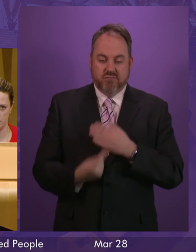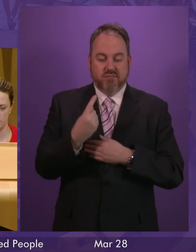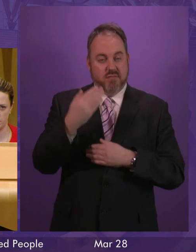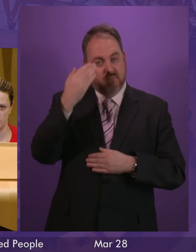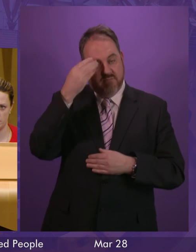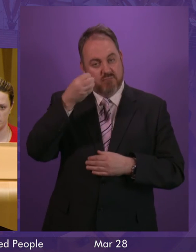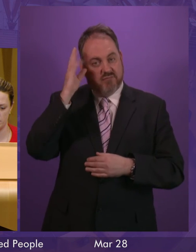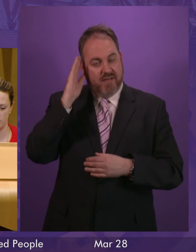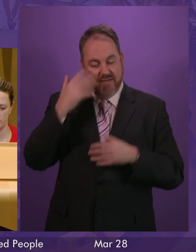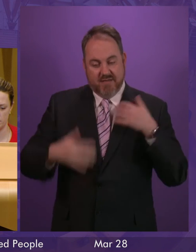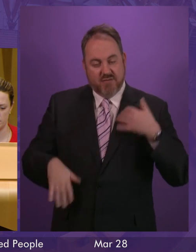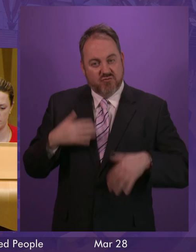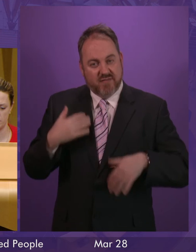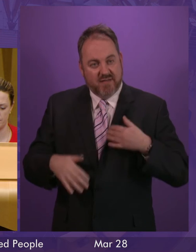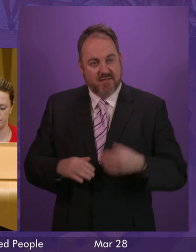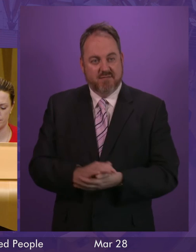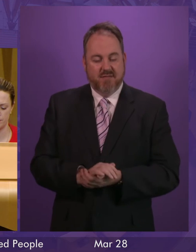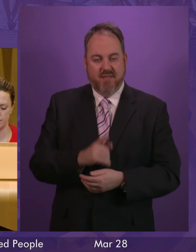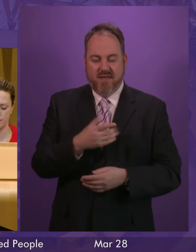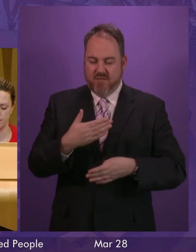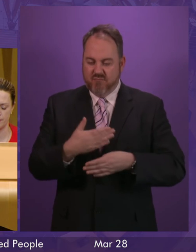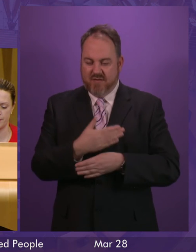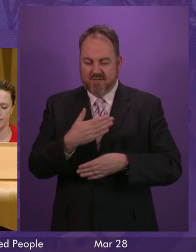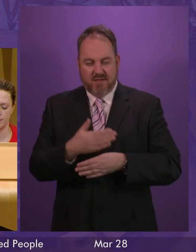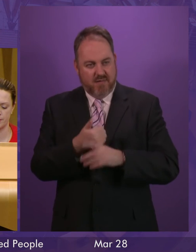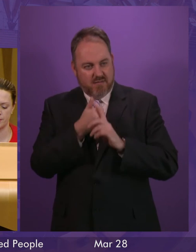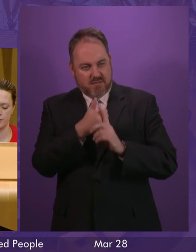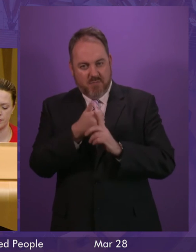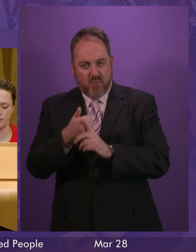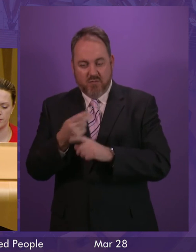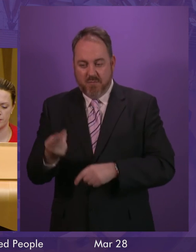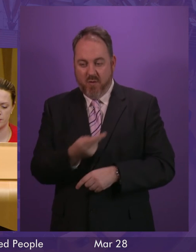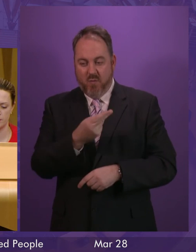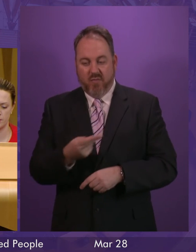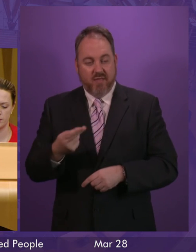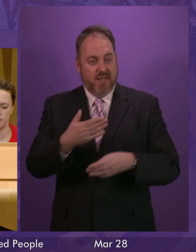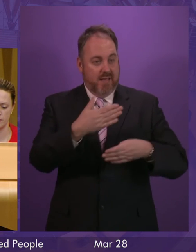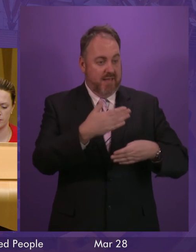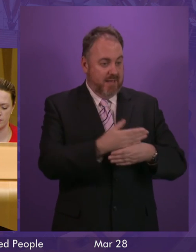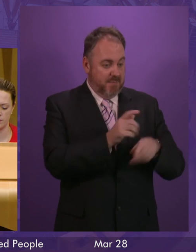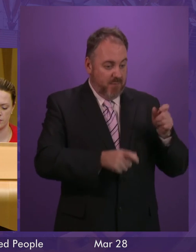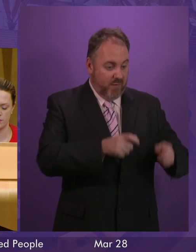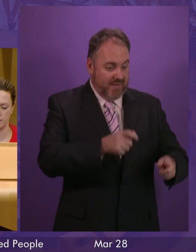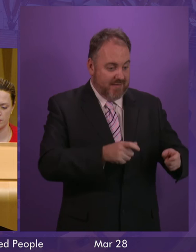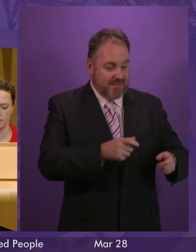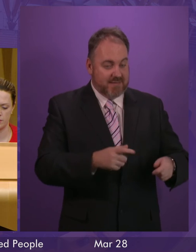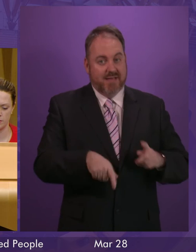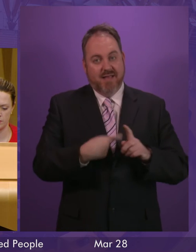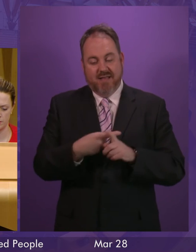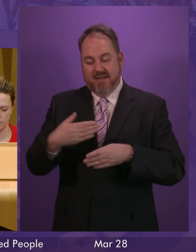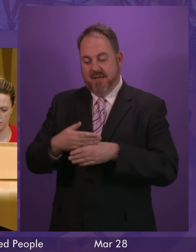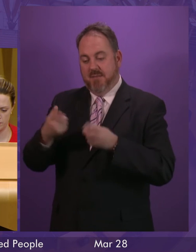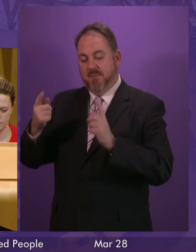gain employment and offer practical support to the employee and employer. This, of course, is just one of the many practical